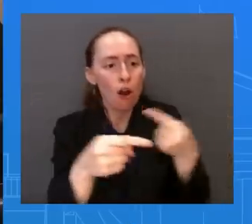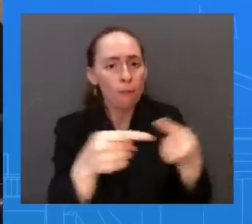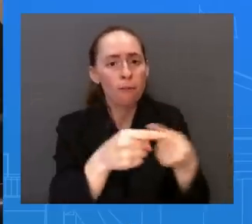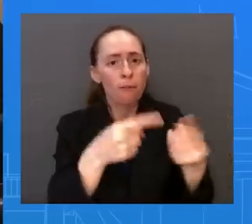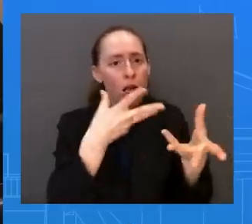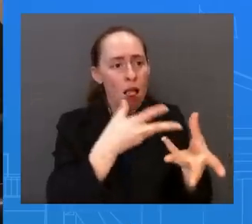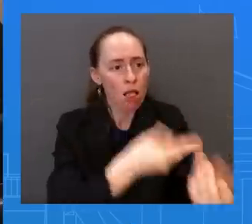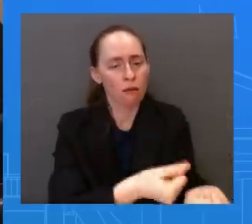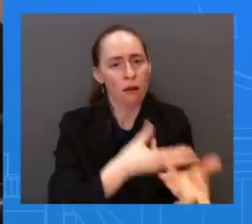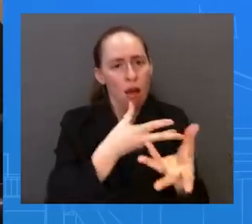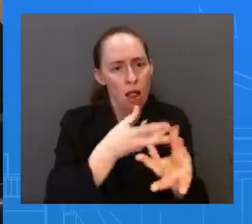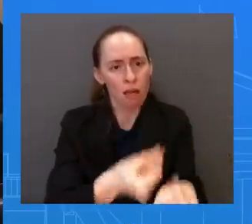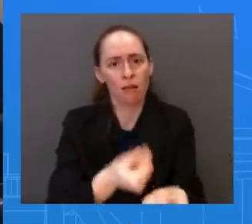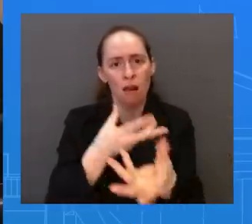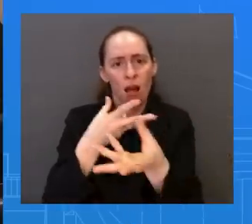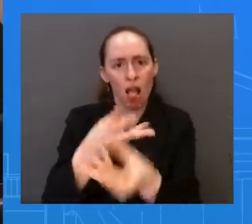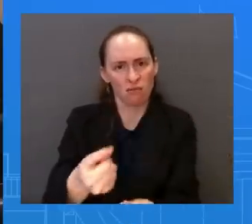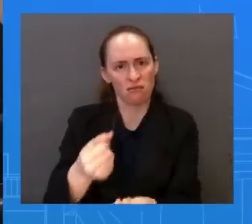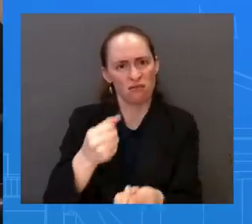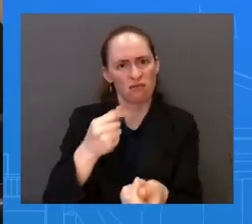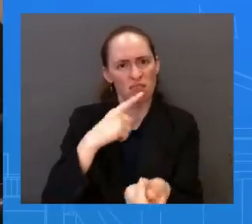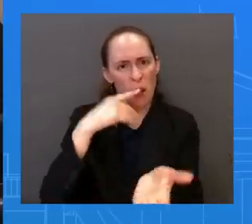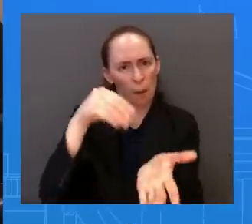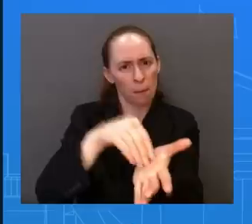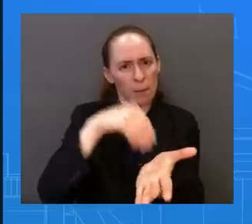these incidents that continue to happen?